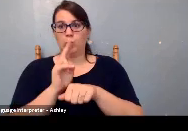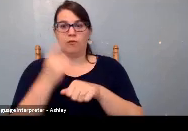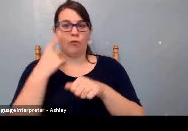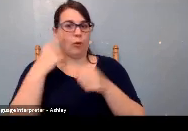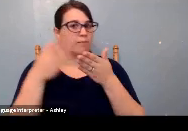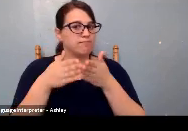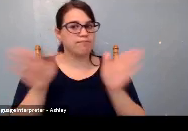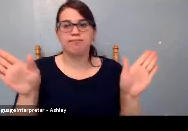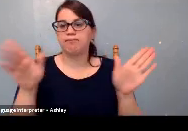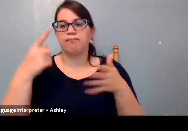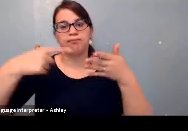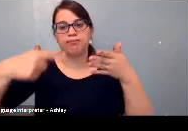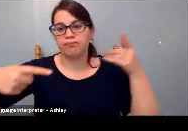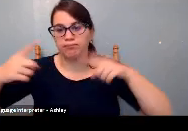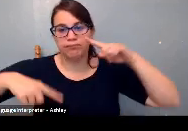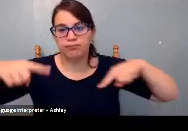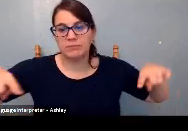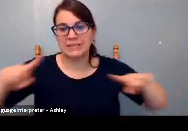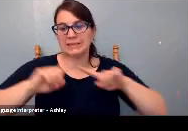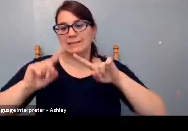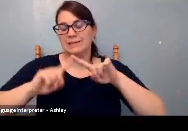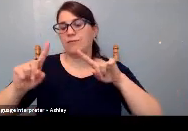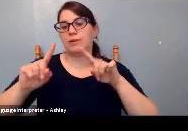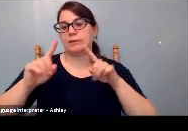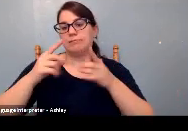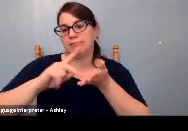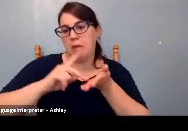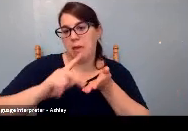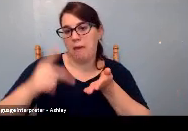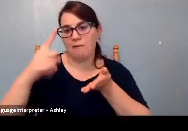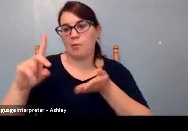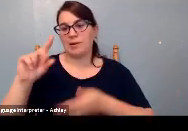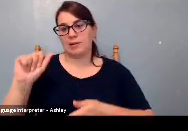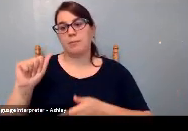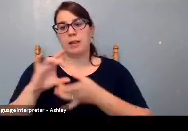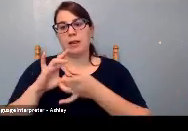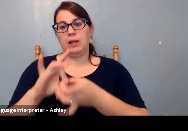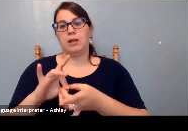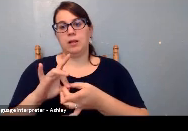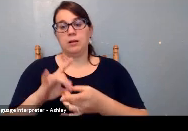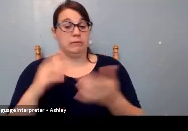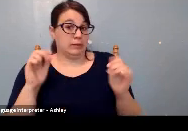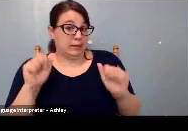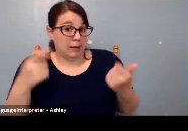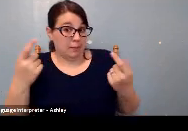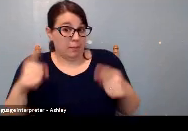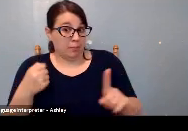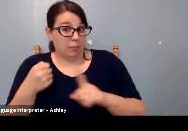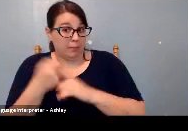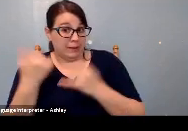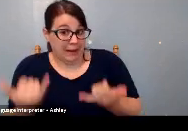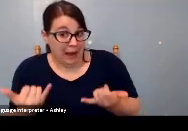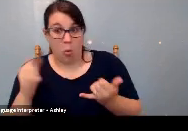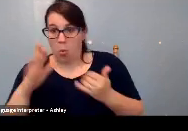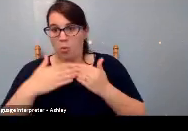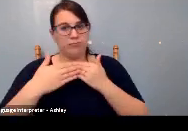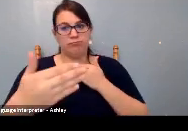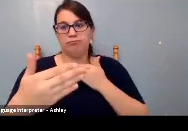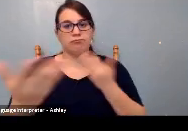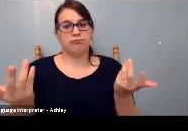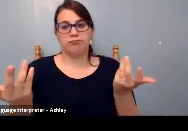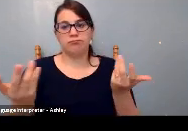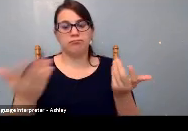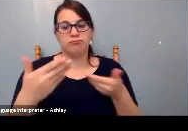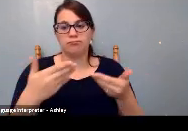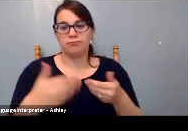of disability-related expenses that, again, may occur now or in the future. They also have the